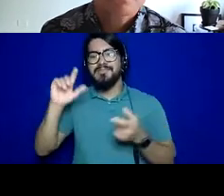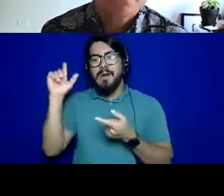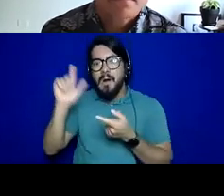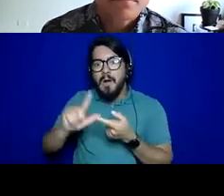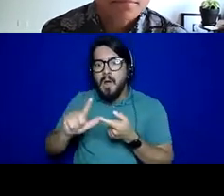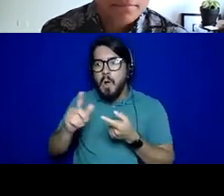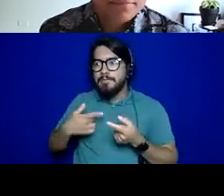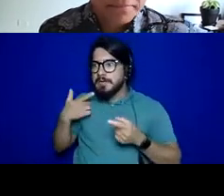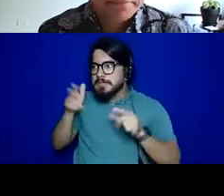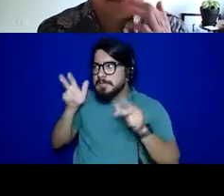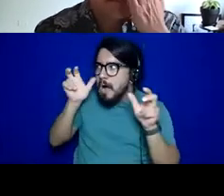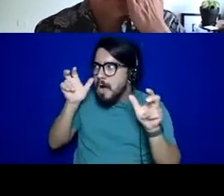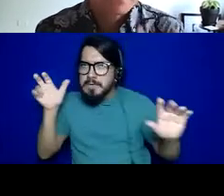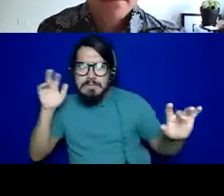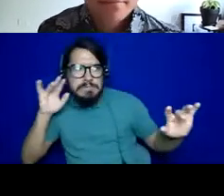or sensed.